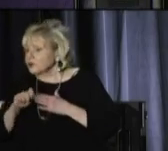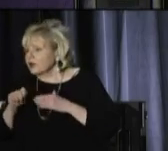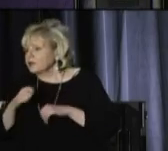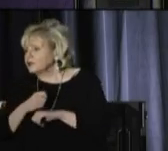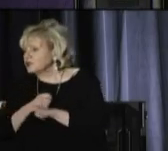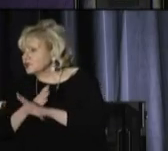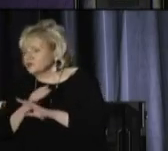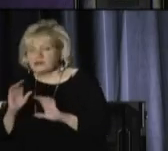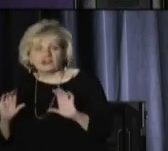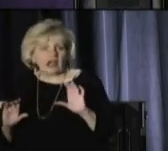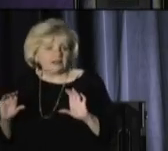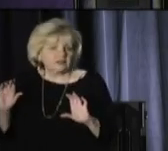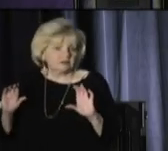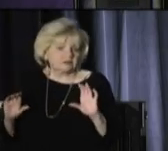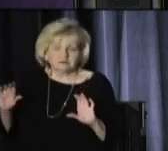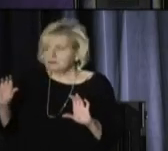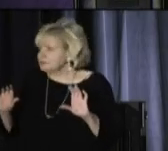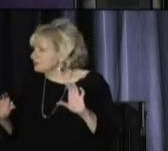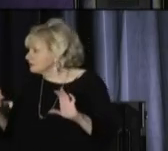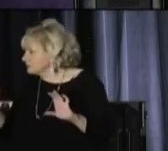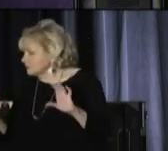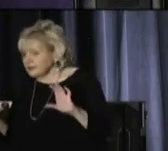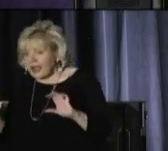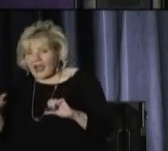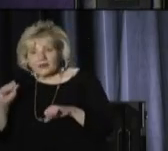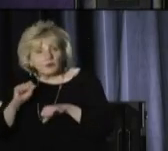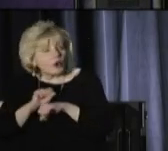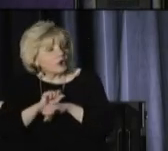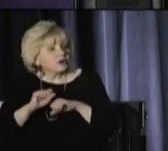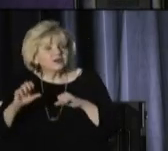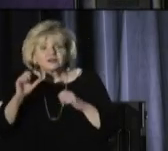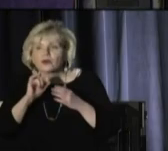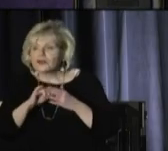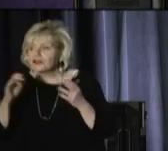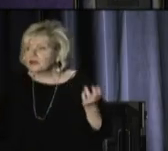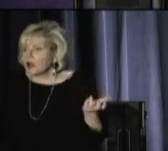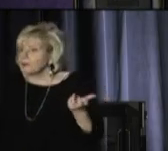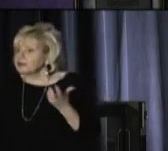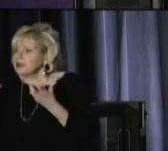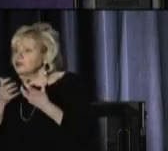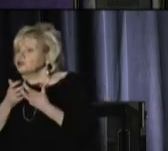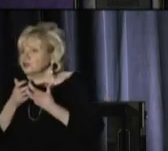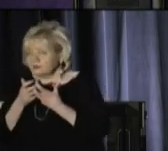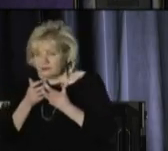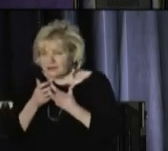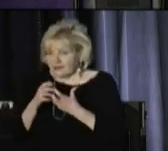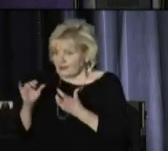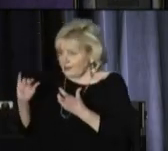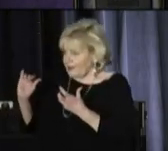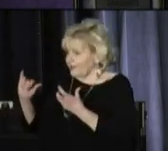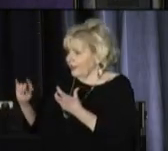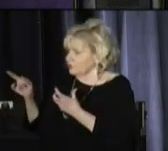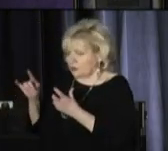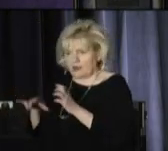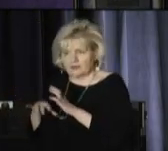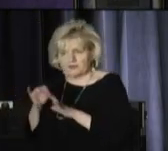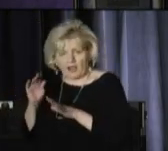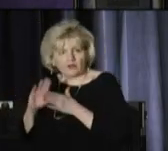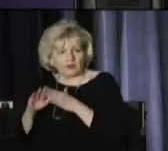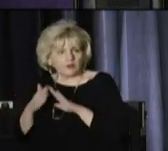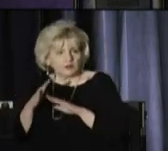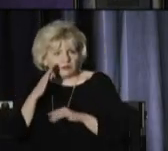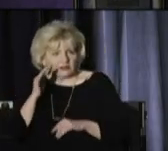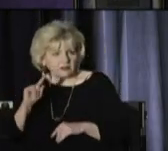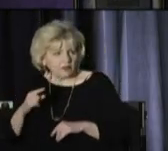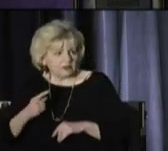chat a little bit and then just go mute and then just work. So the combination of that's where I was finding community, because I was mostly